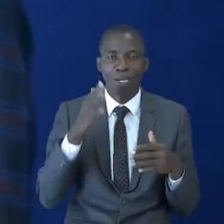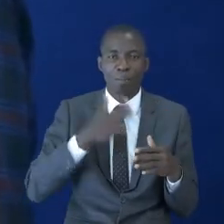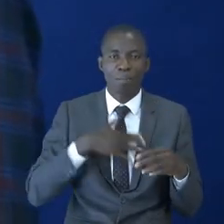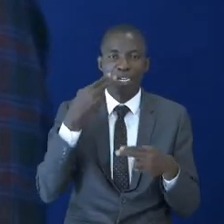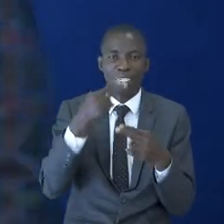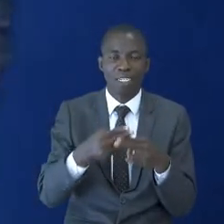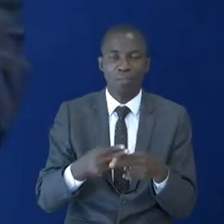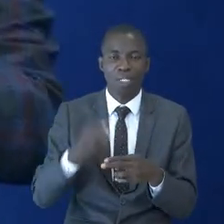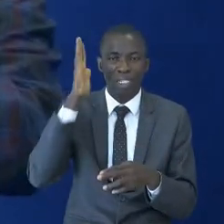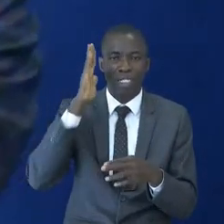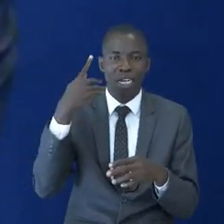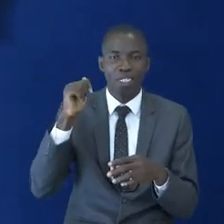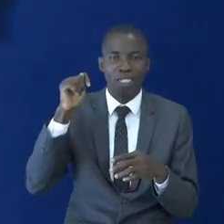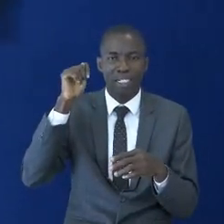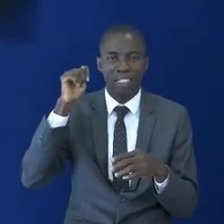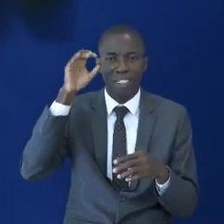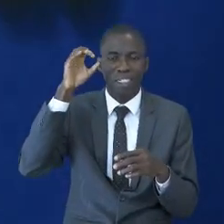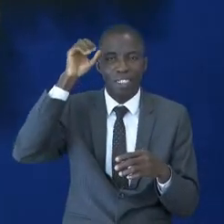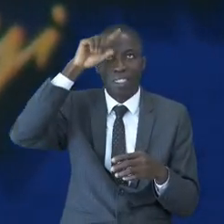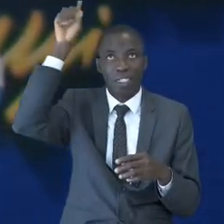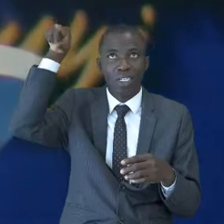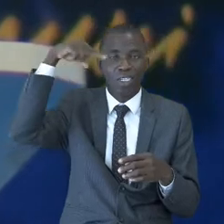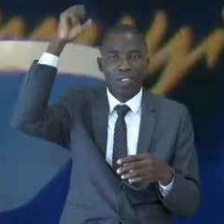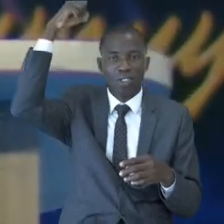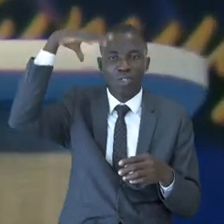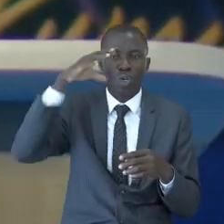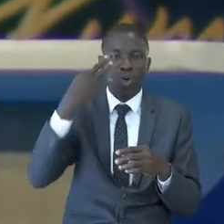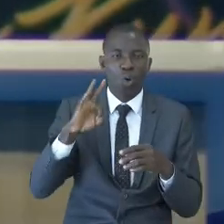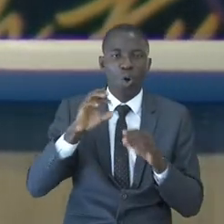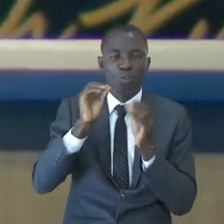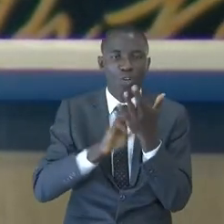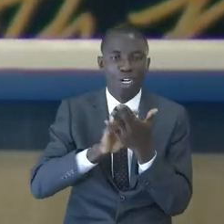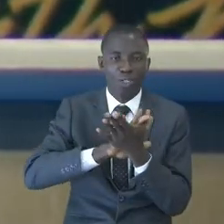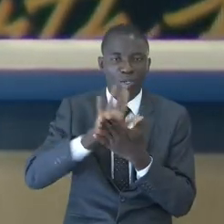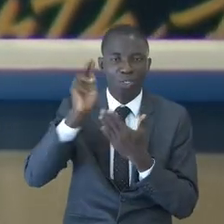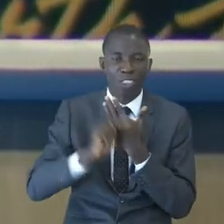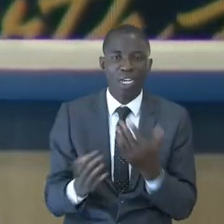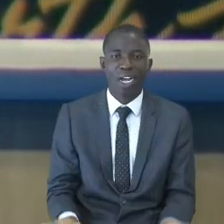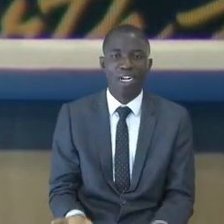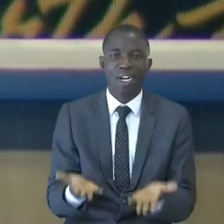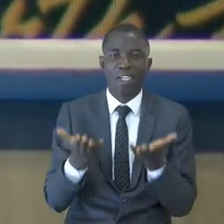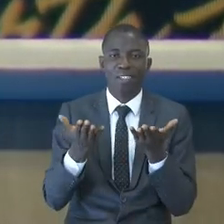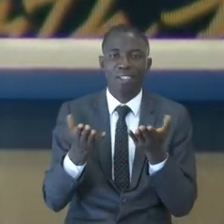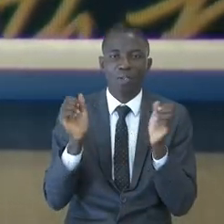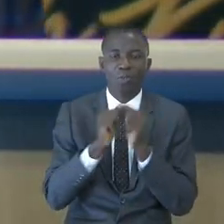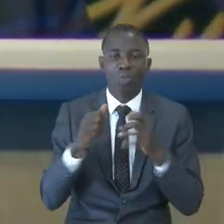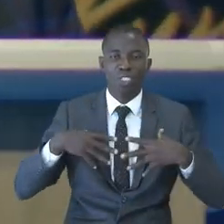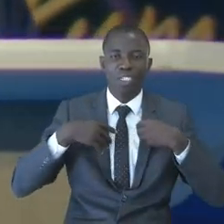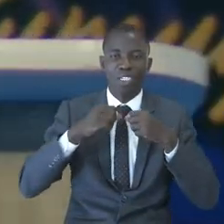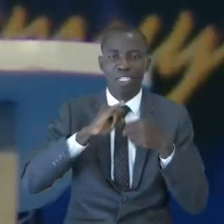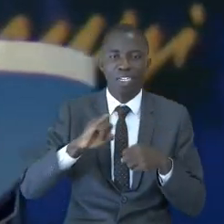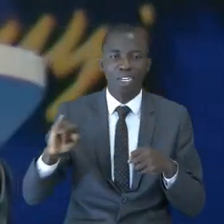my name shall the Son of Righteousness arise with